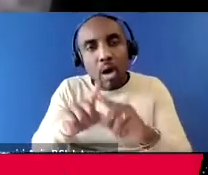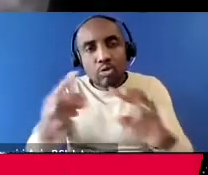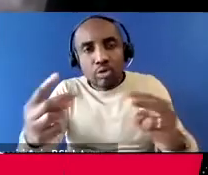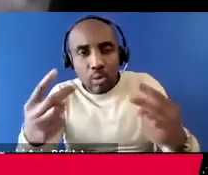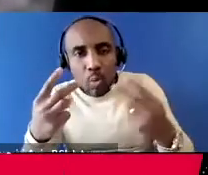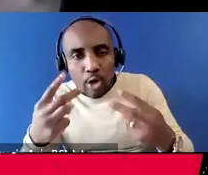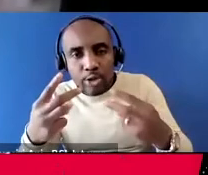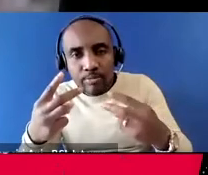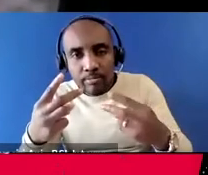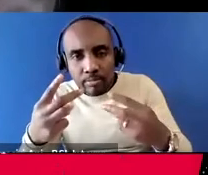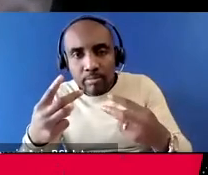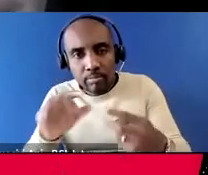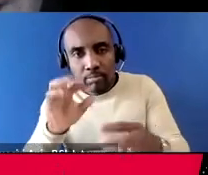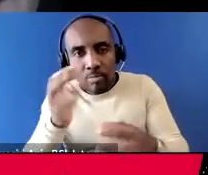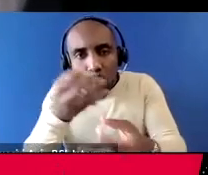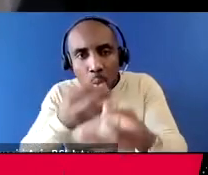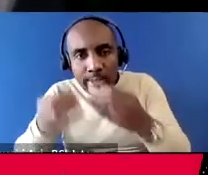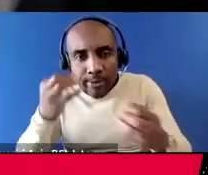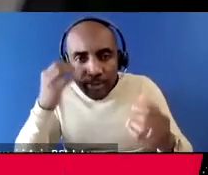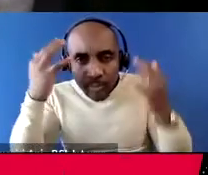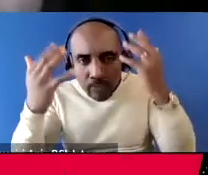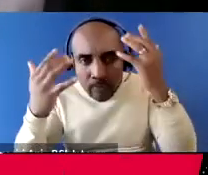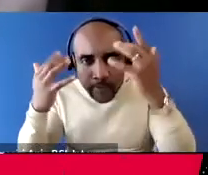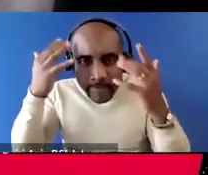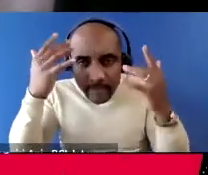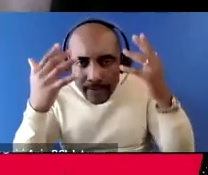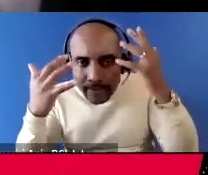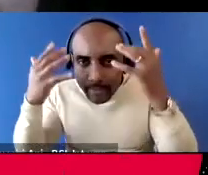to start putting your questions in.